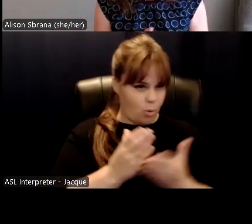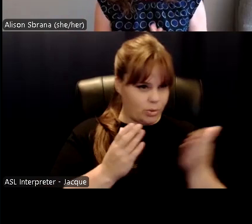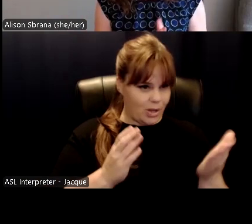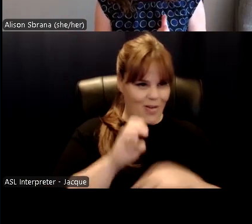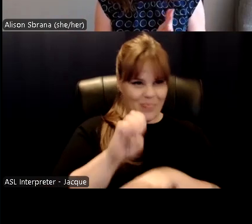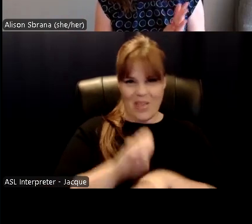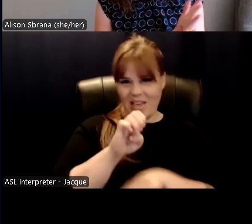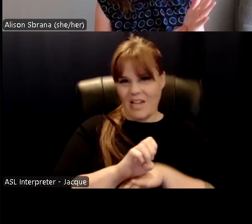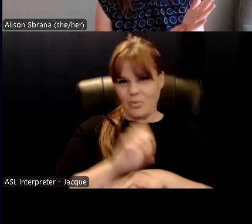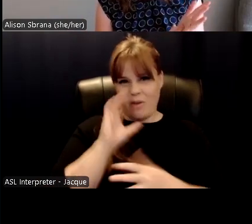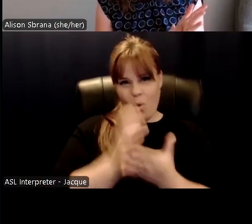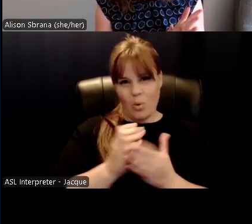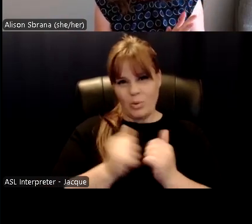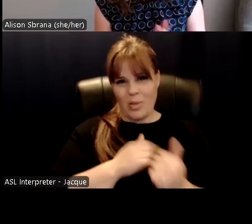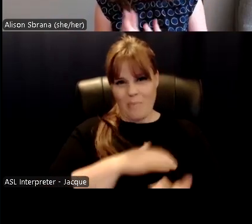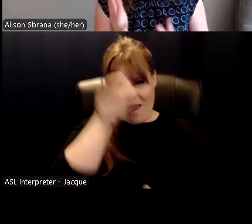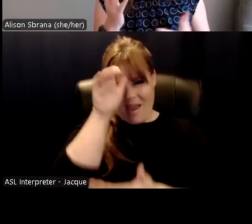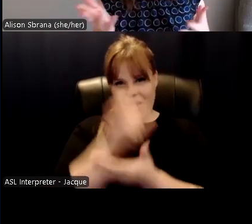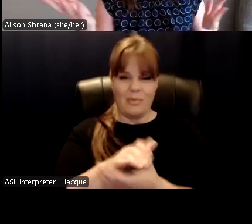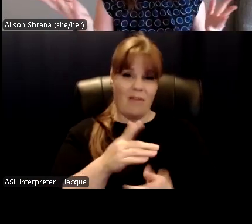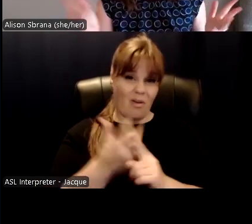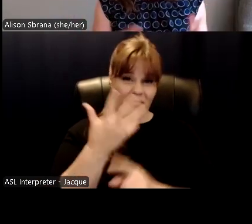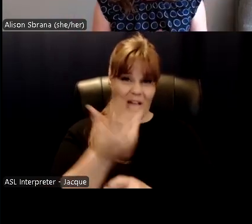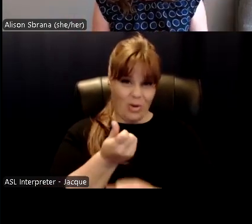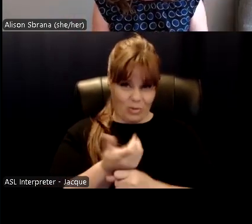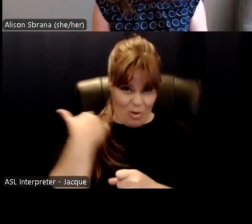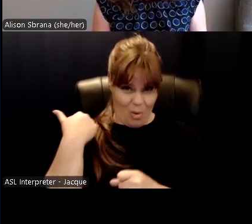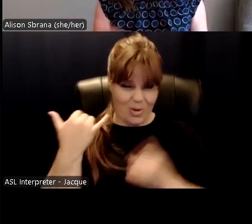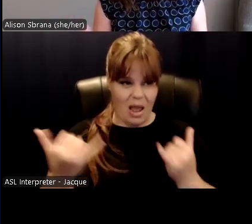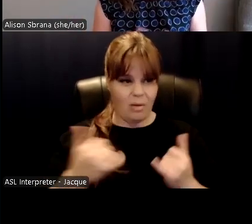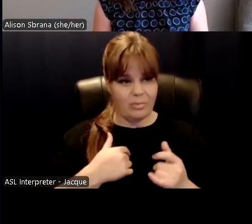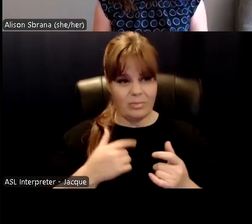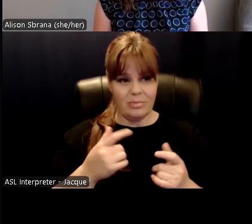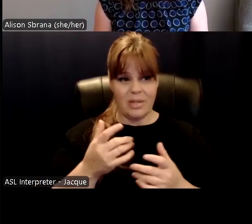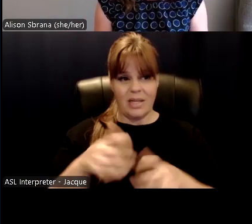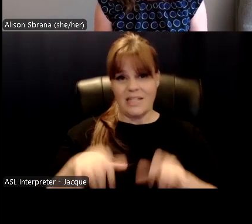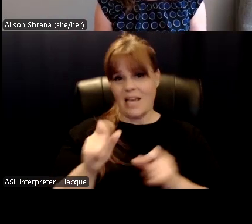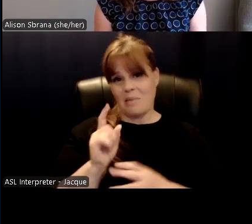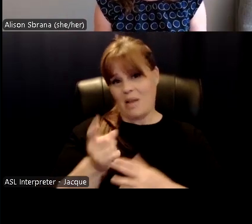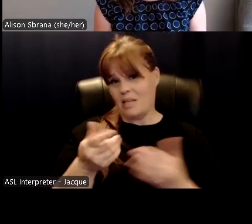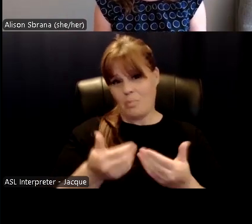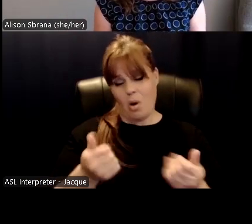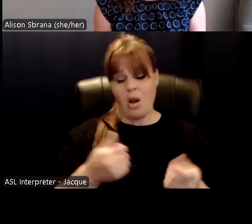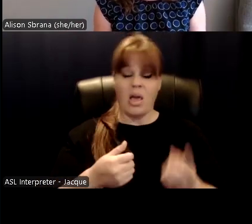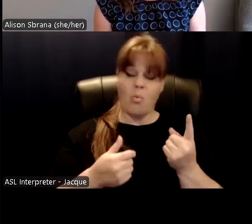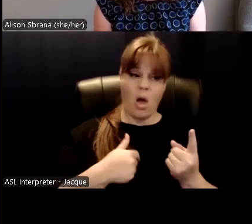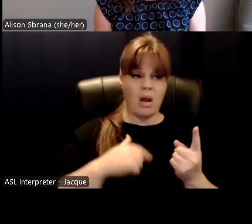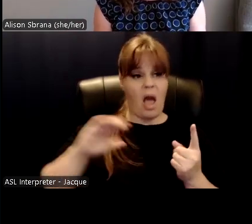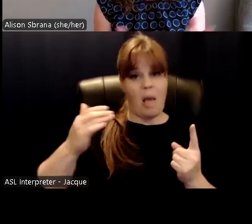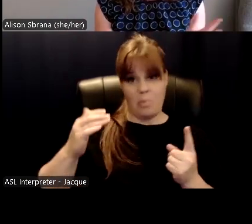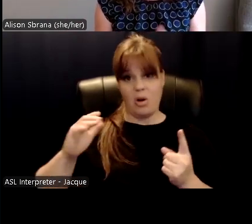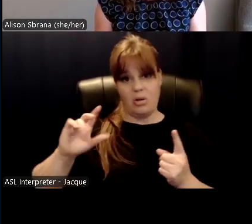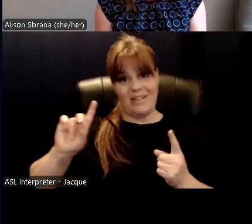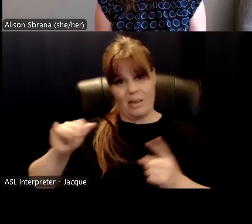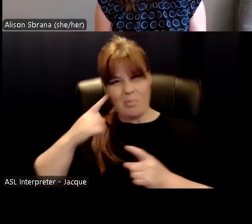photos with my husband from 5 years ago now, taken only minutes apart. In one, I appear disabled, and the other,